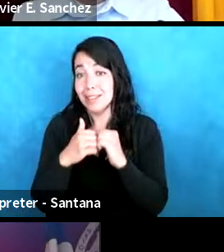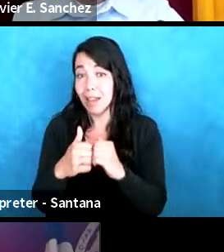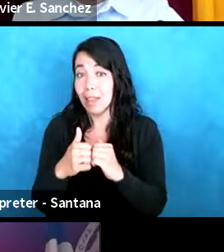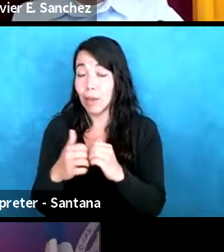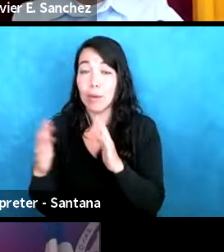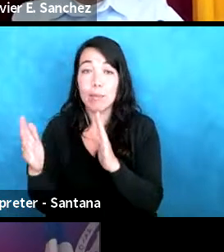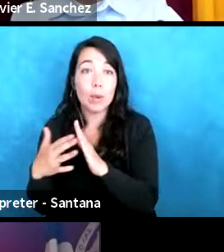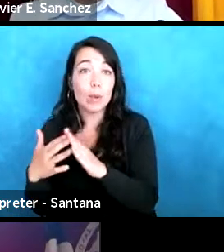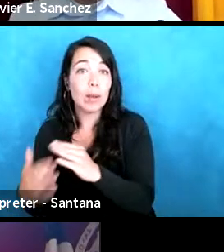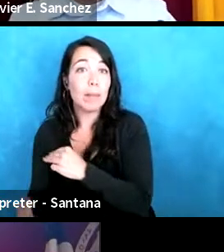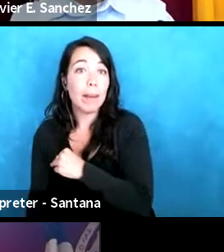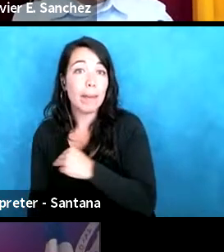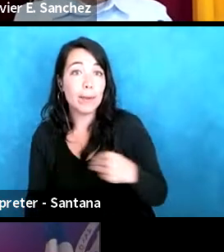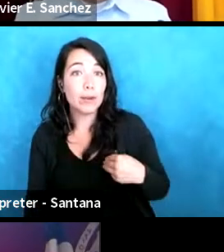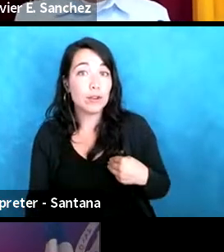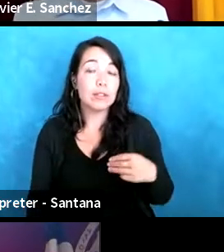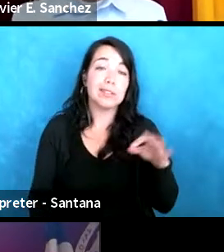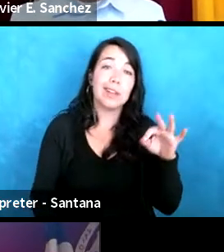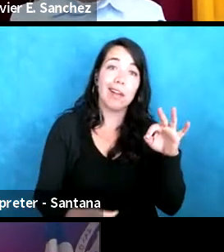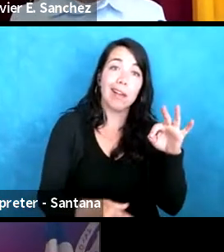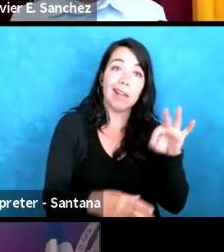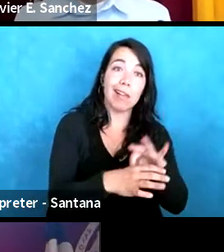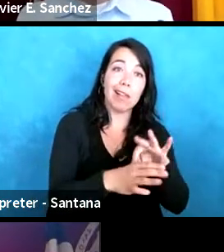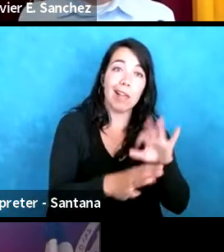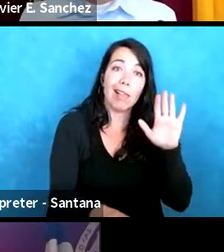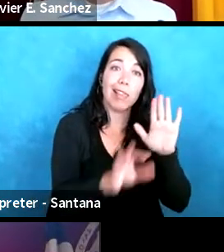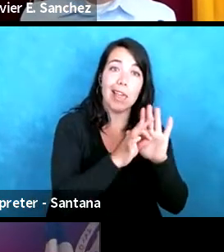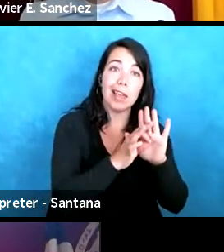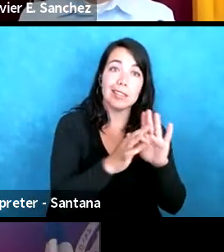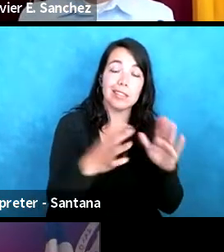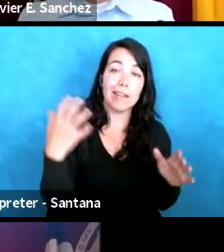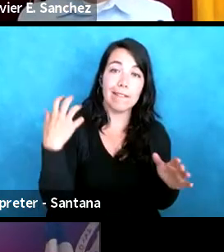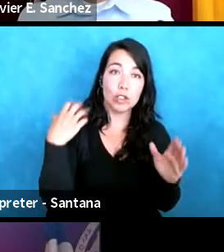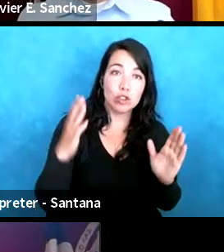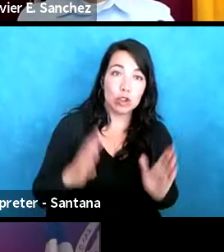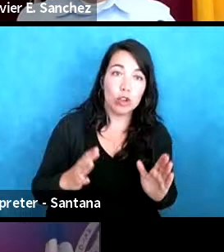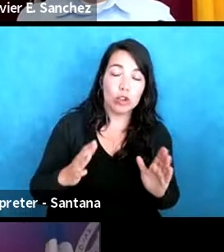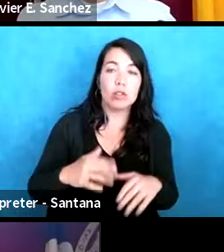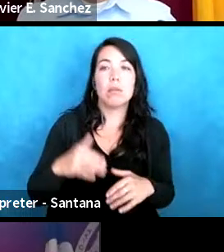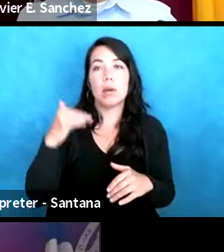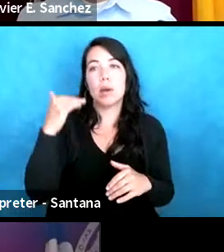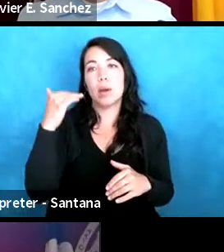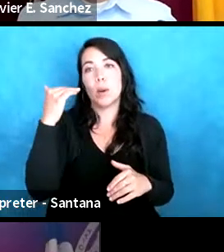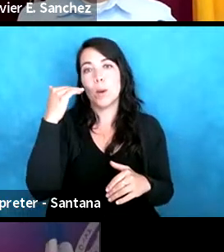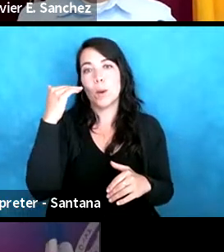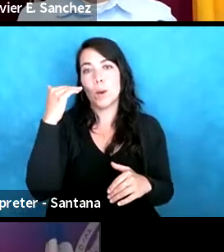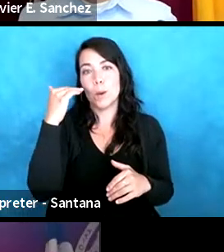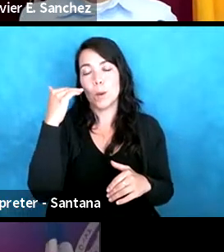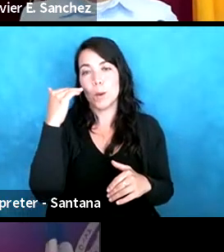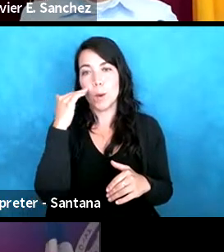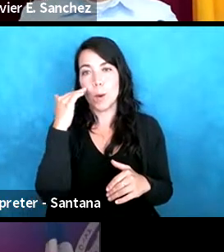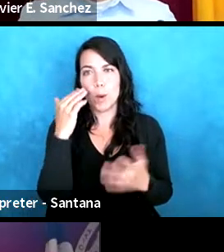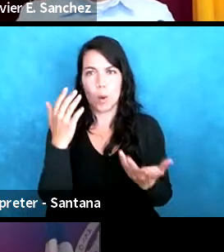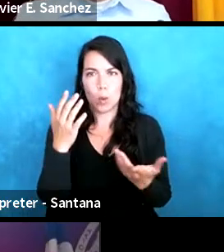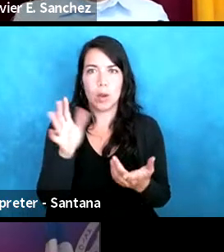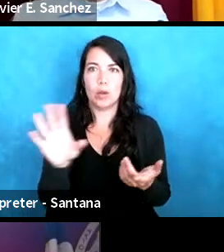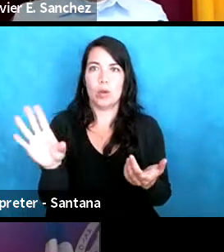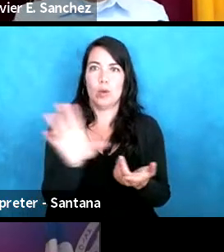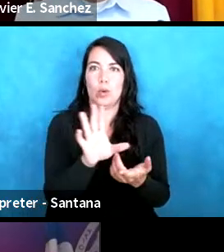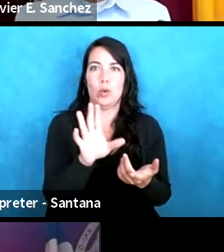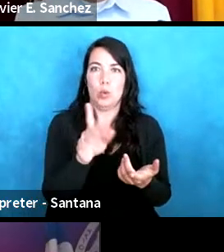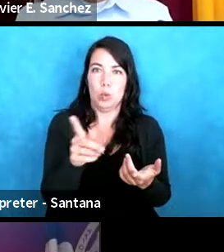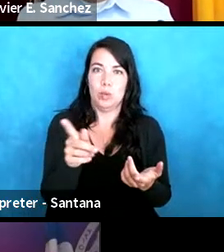members and as elected officials. I know that I know that you hear from your constituents